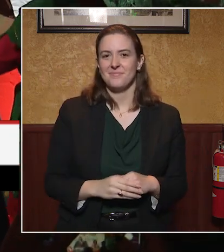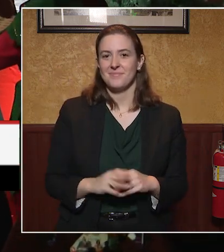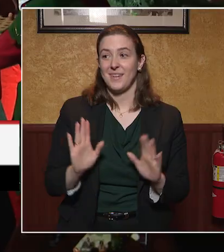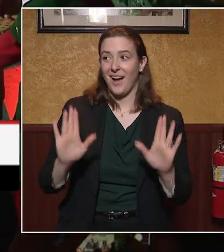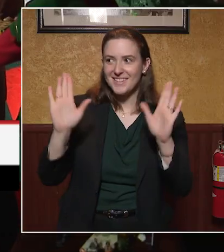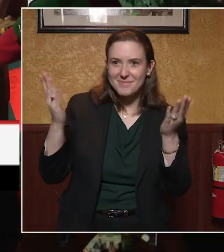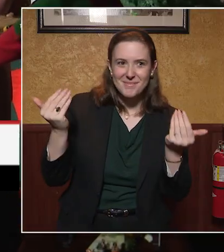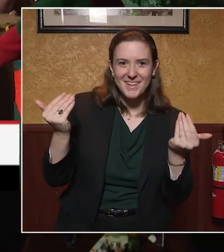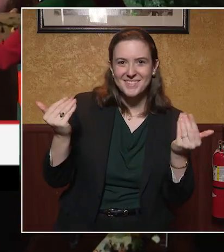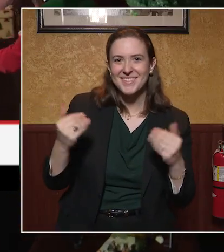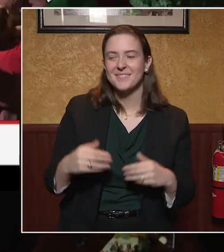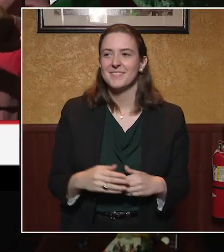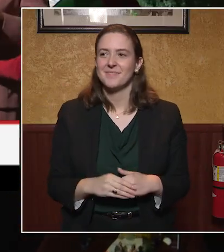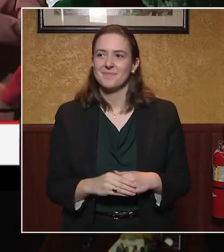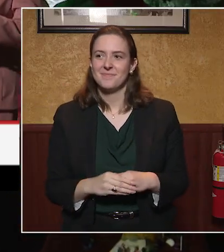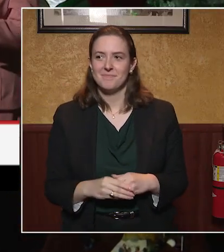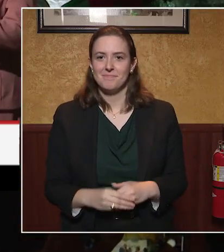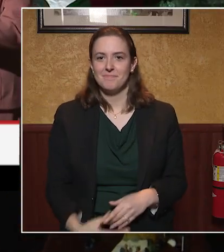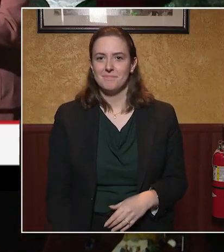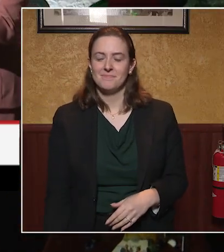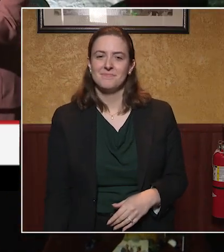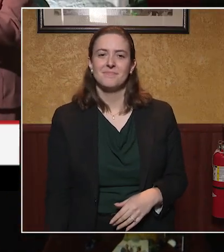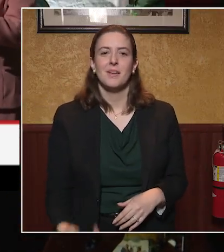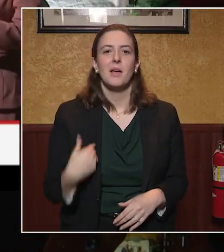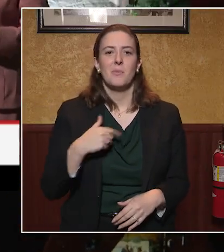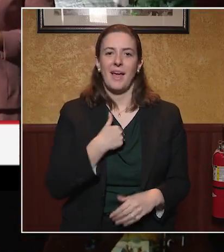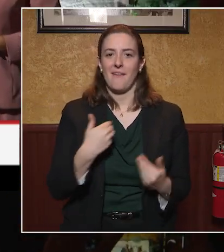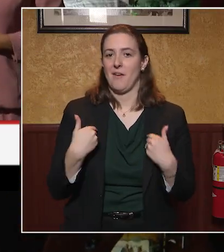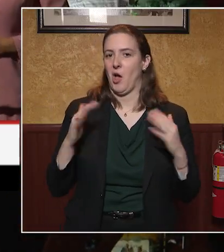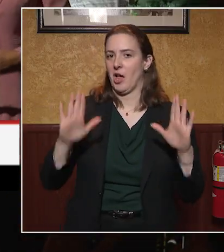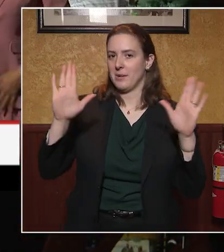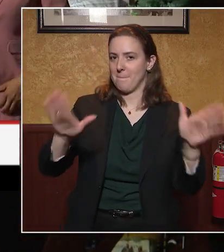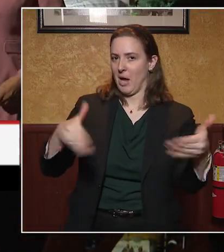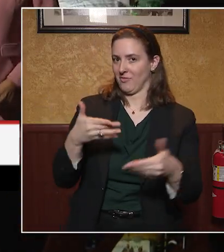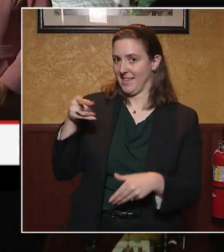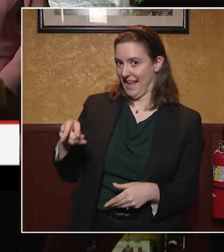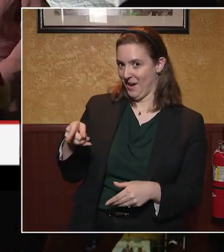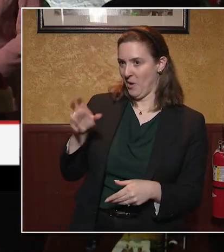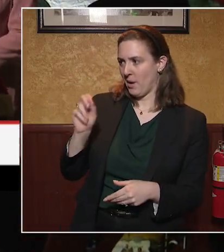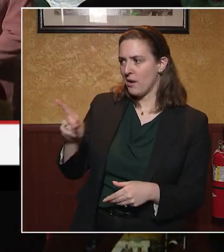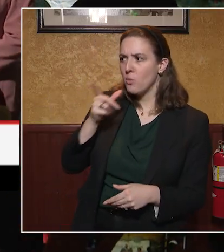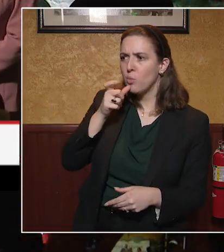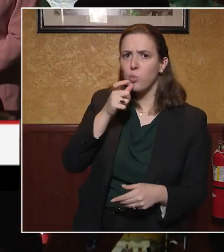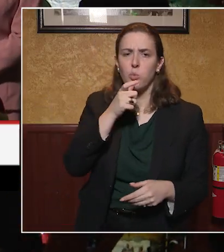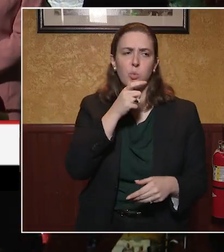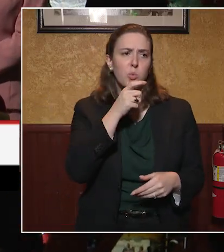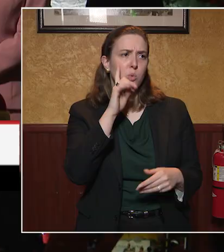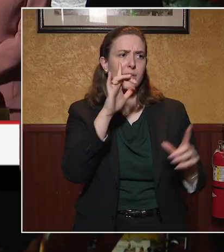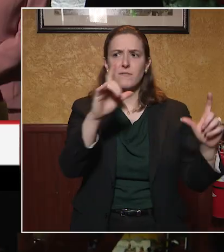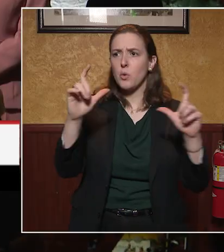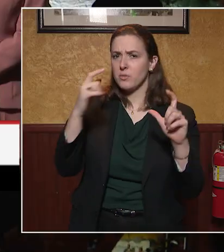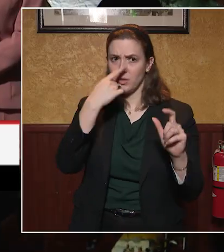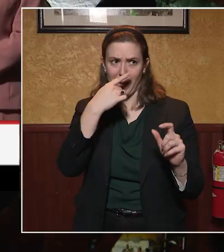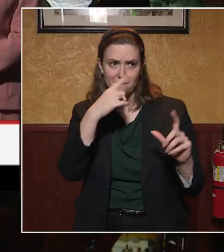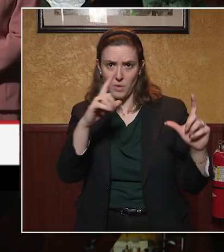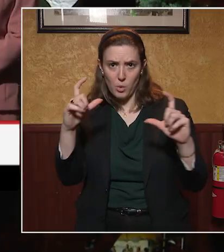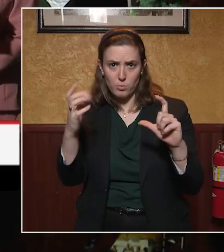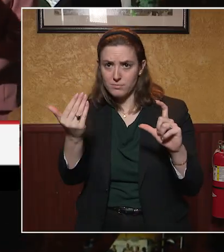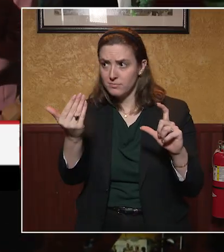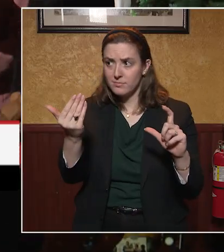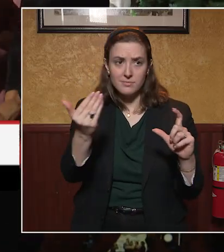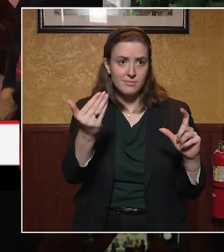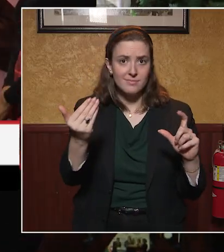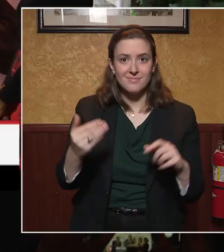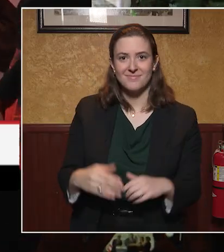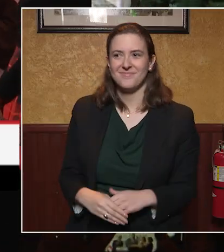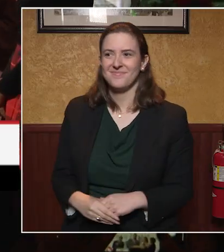Awesome. Ooh, so we have this awesome box right here. Okay, who's doing the official photo? Can we get a photo here? Chief Smith, you come